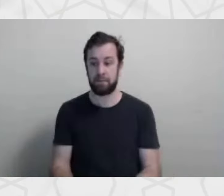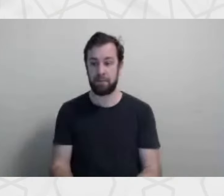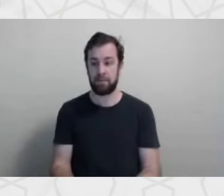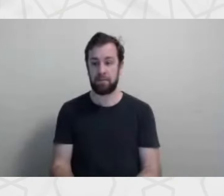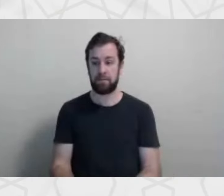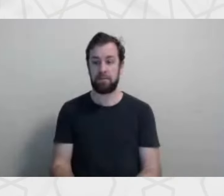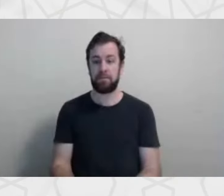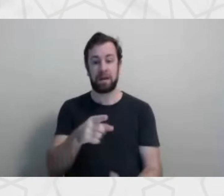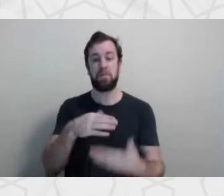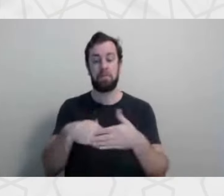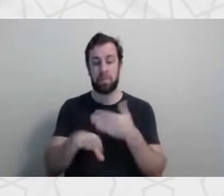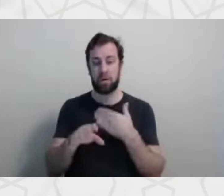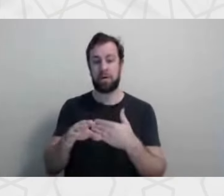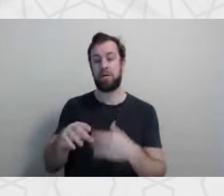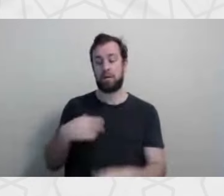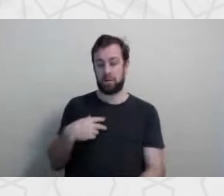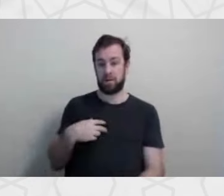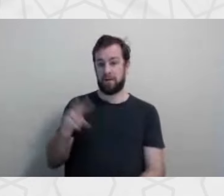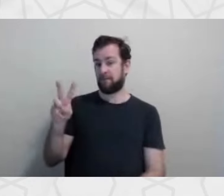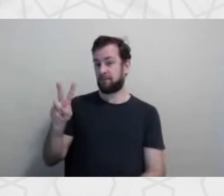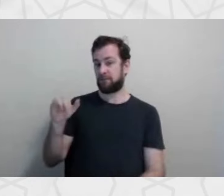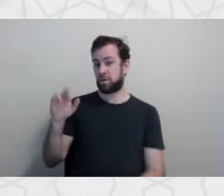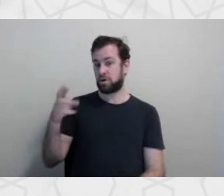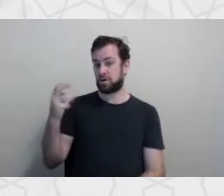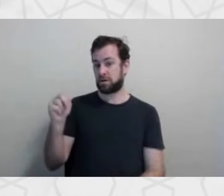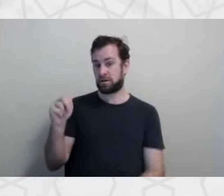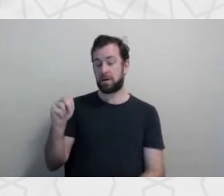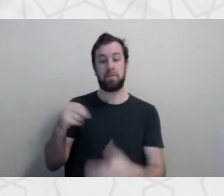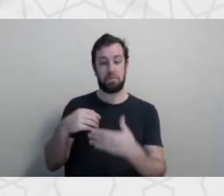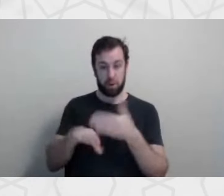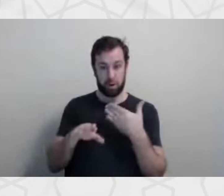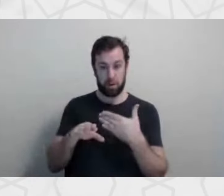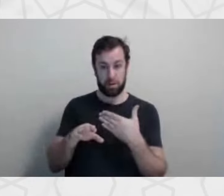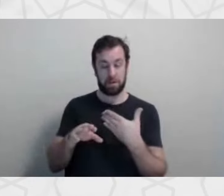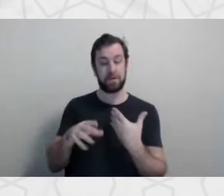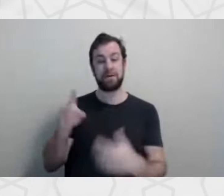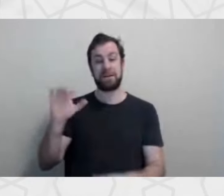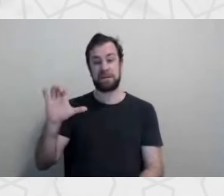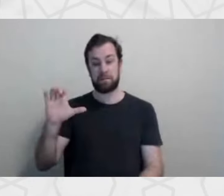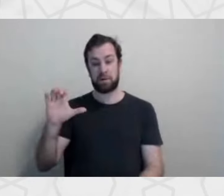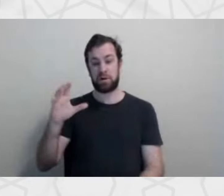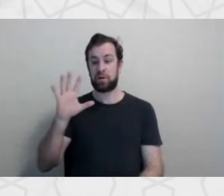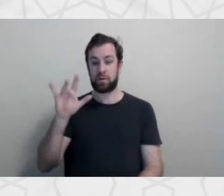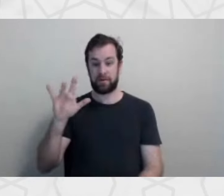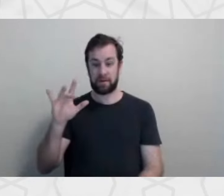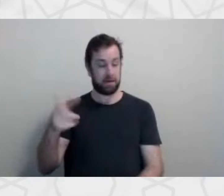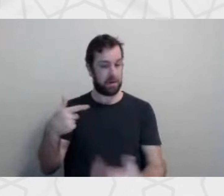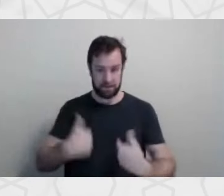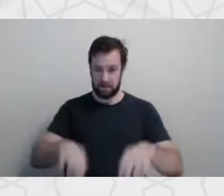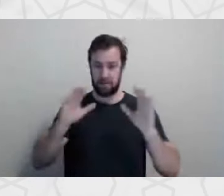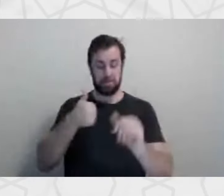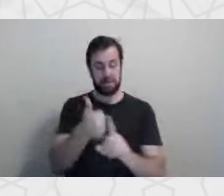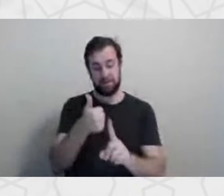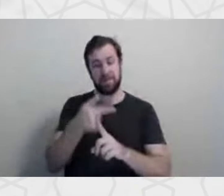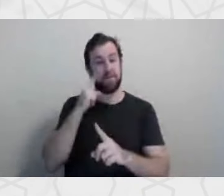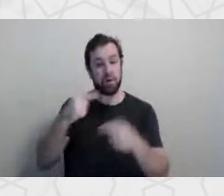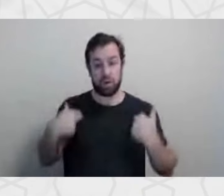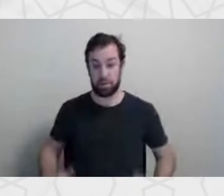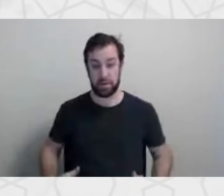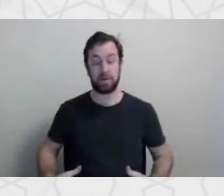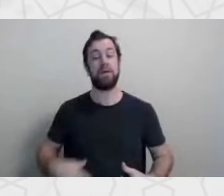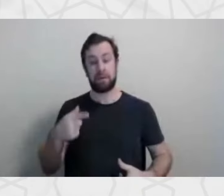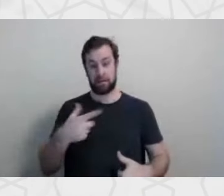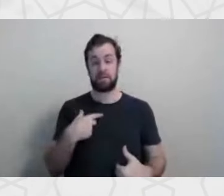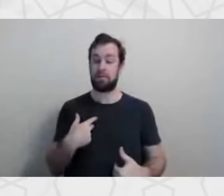25th. He sacrificed himself for humanity. He was crucified and buried in a